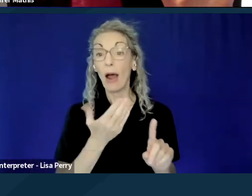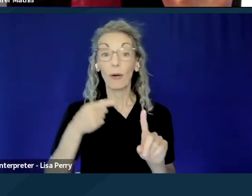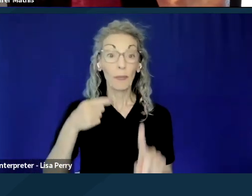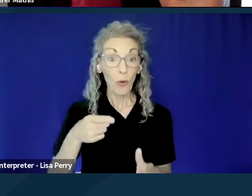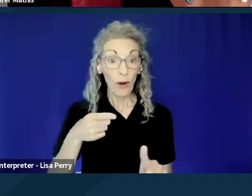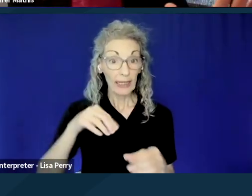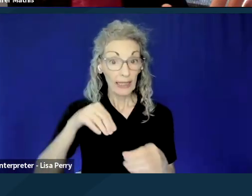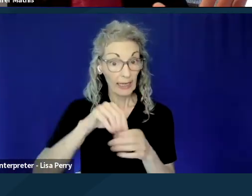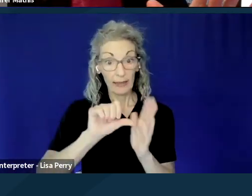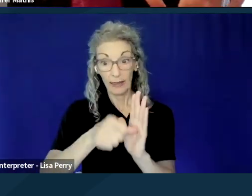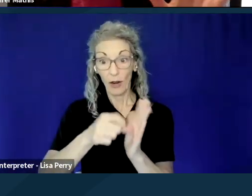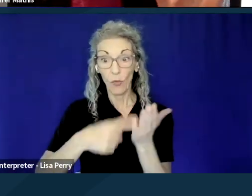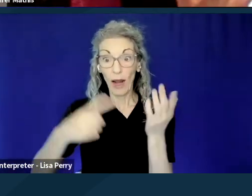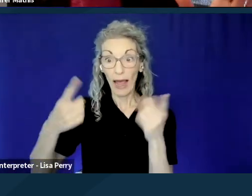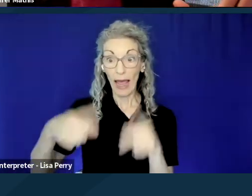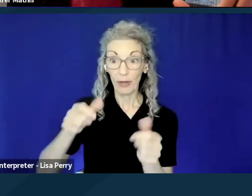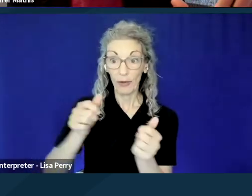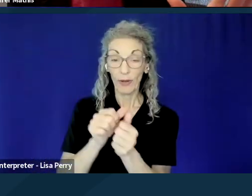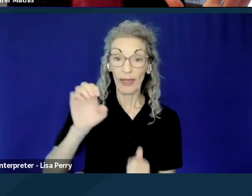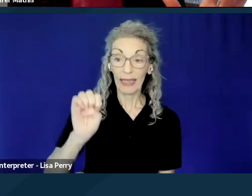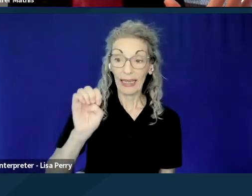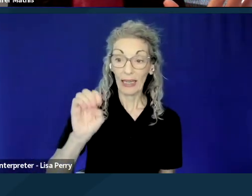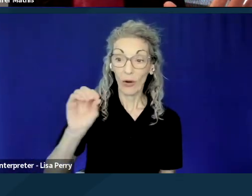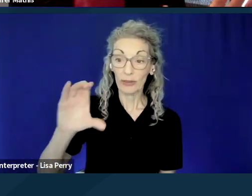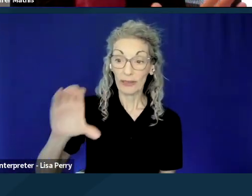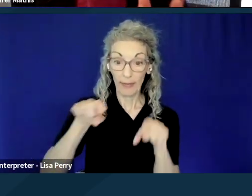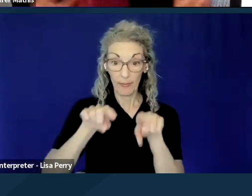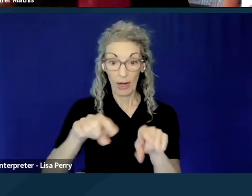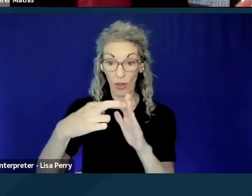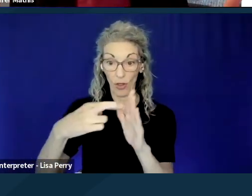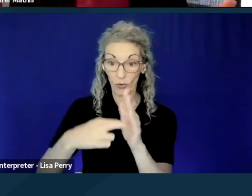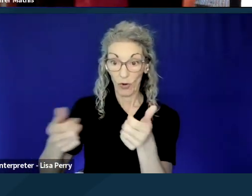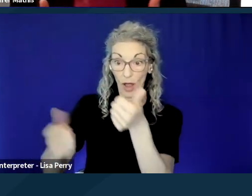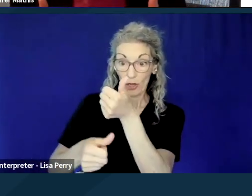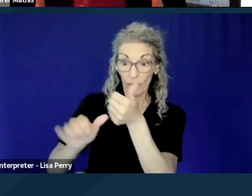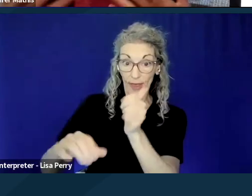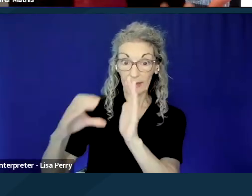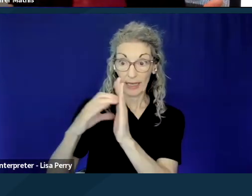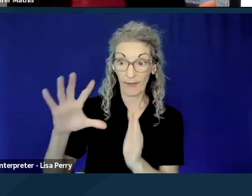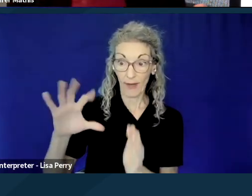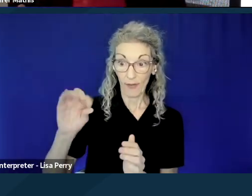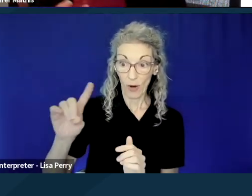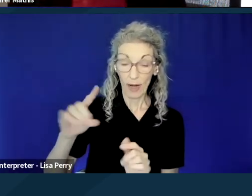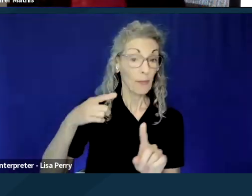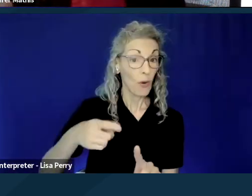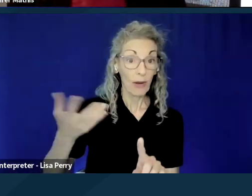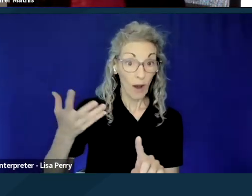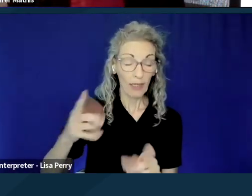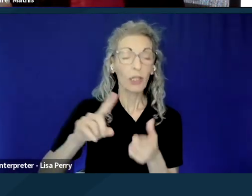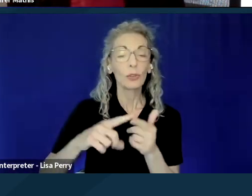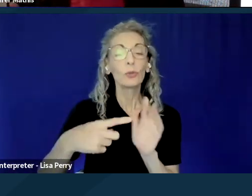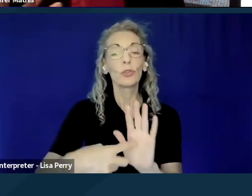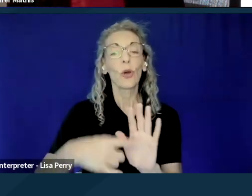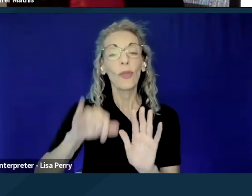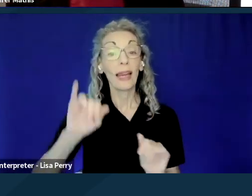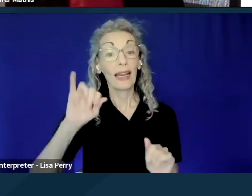happened with the EEOC's parallel rule under Section 501 was really just to show that having a